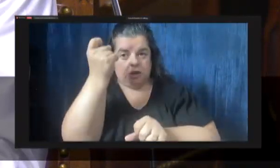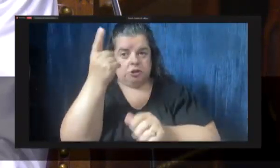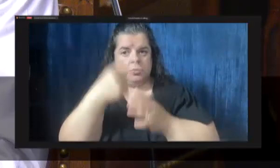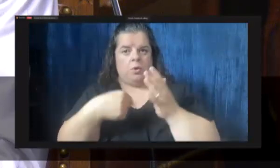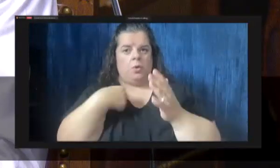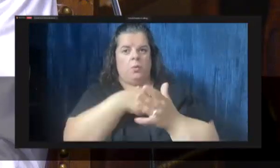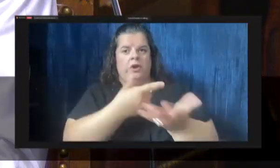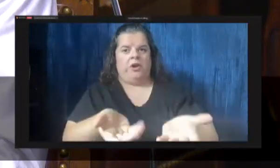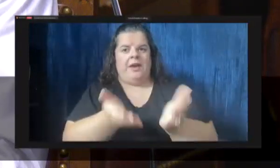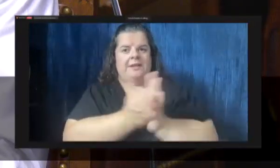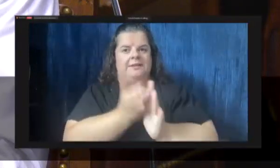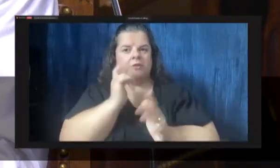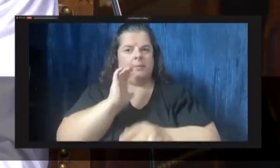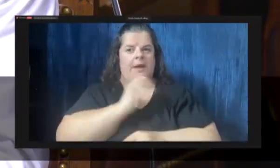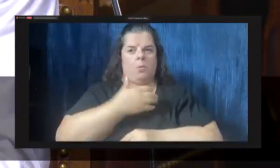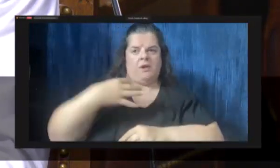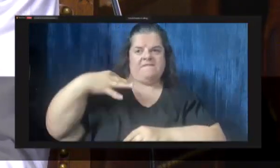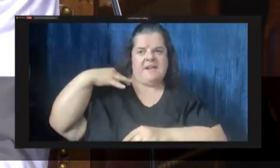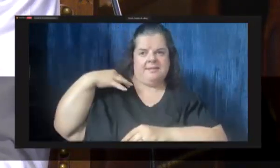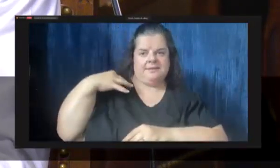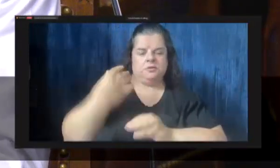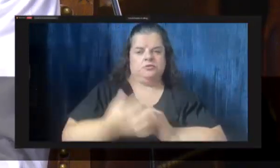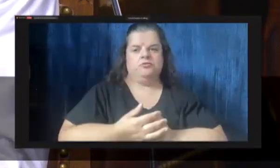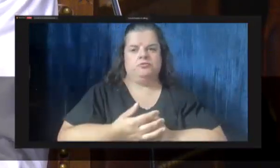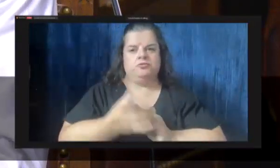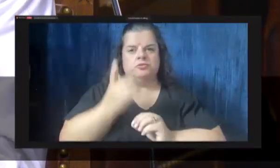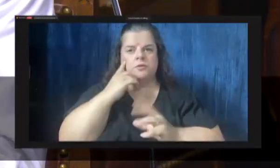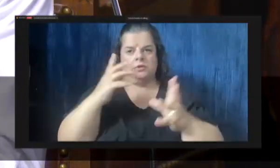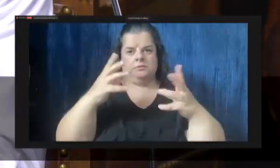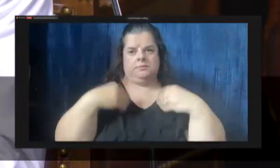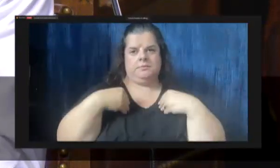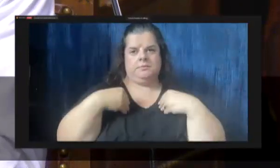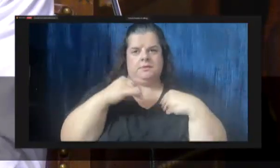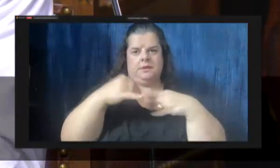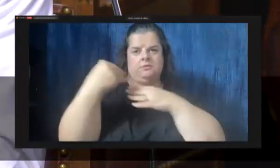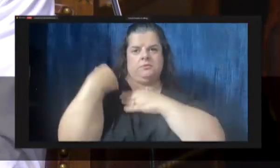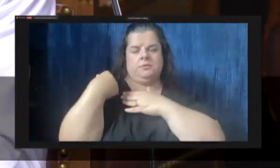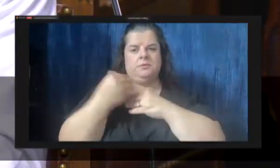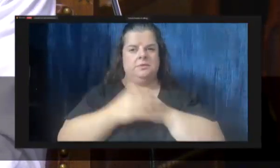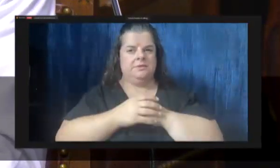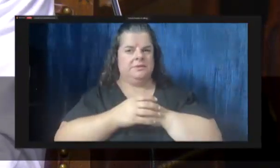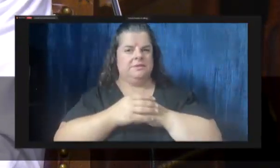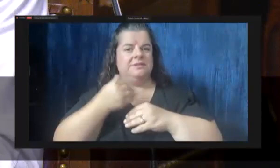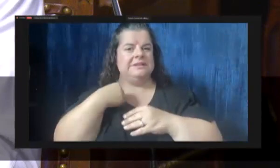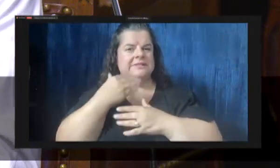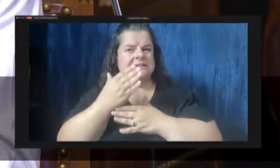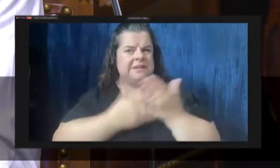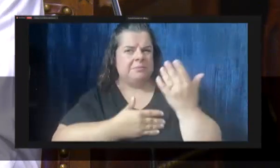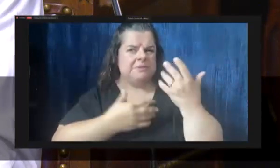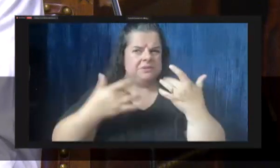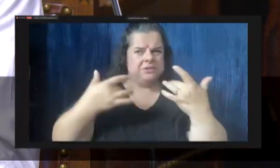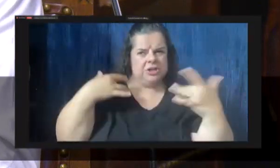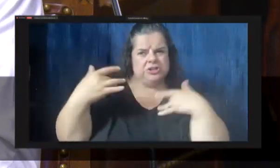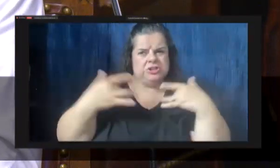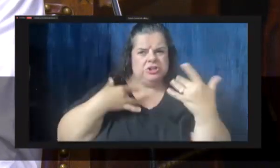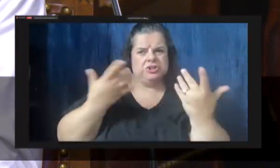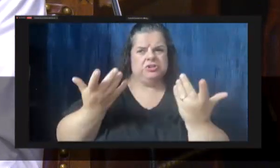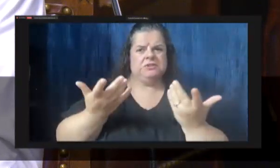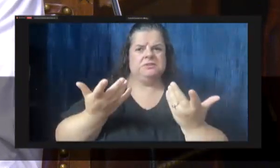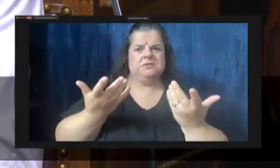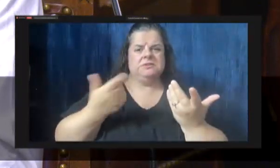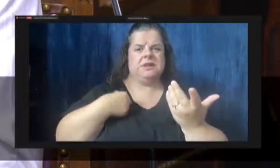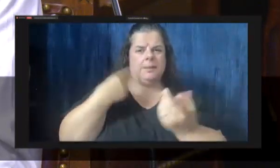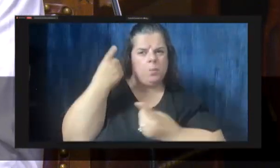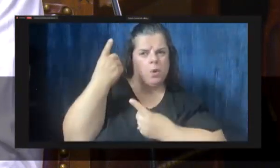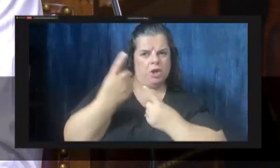our volunteers to undertake this? I do have reservations about that. I just wonder if